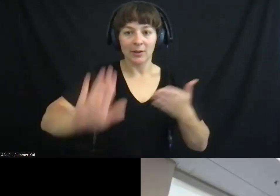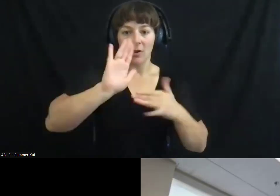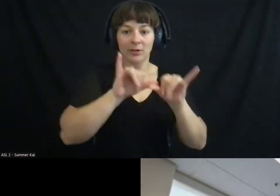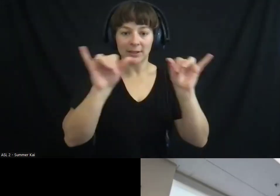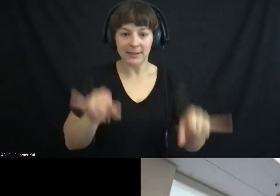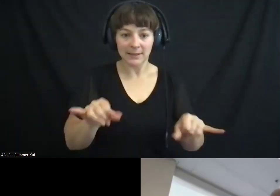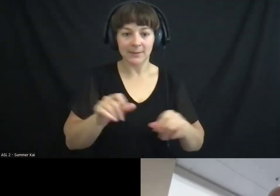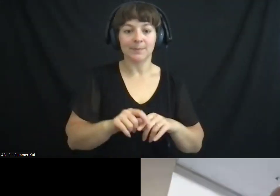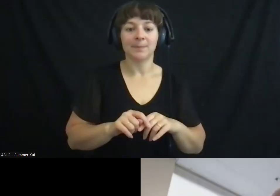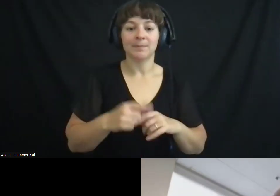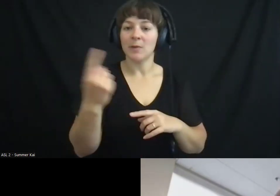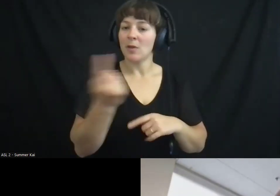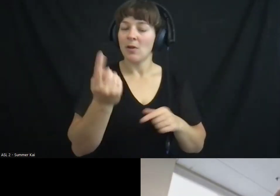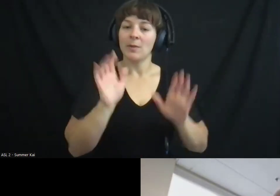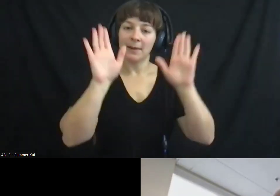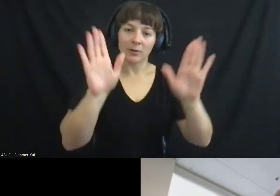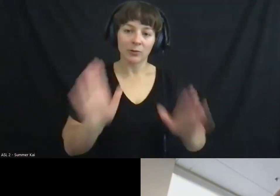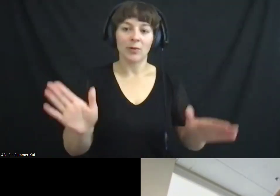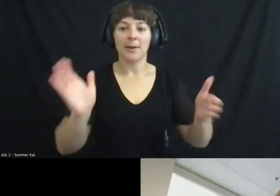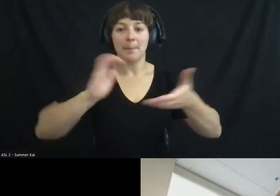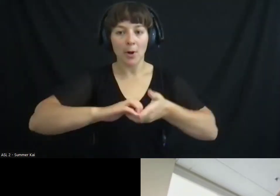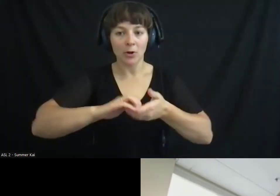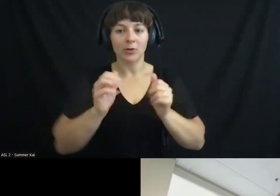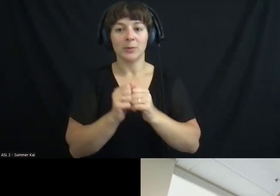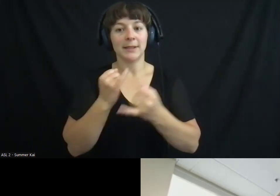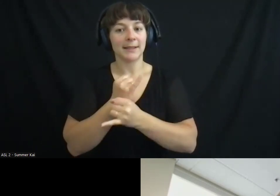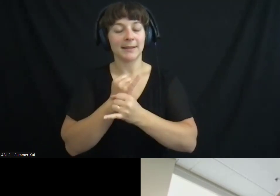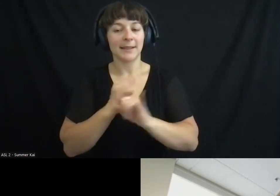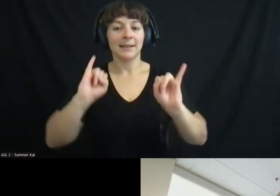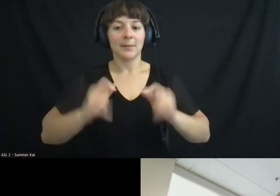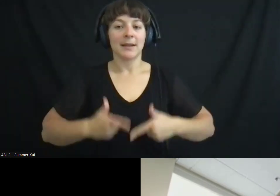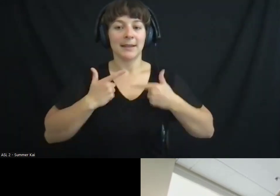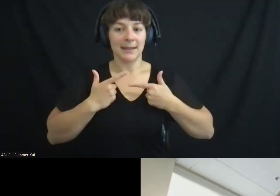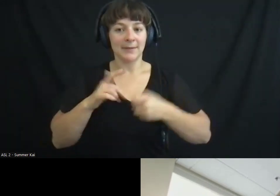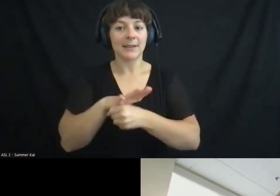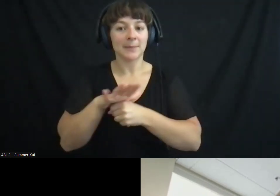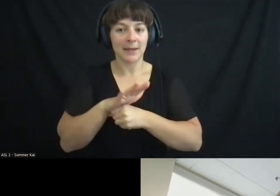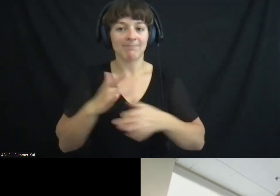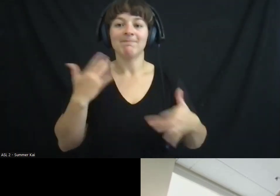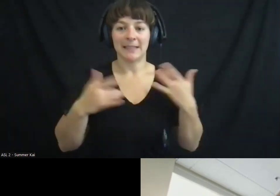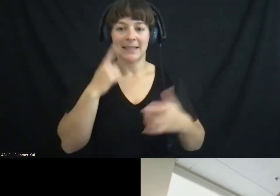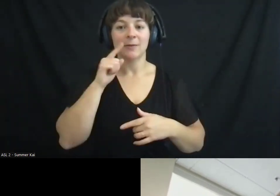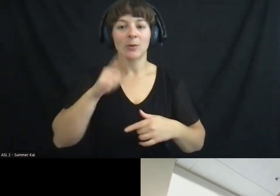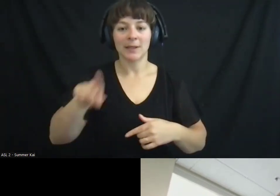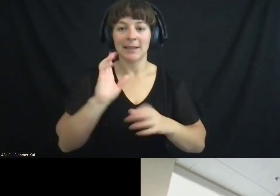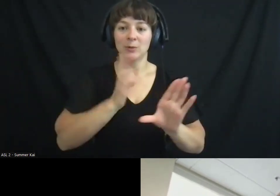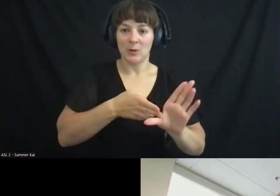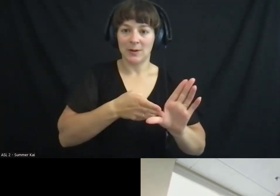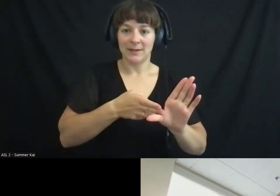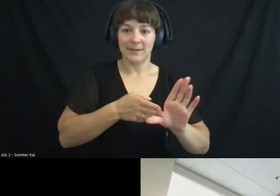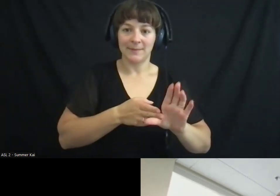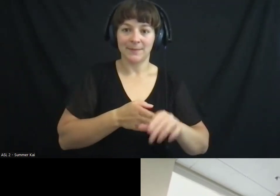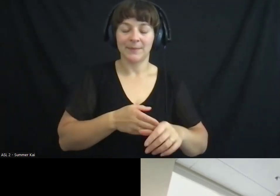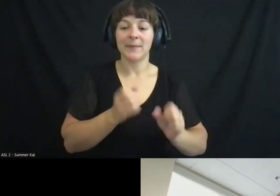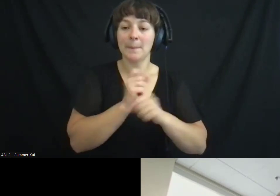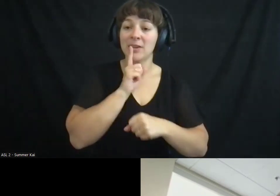always, been a great partner in the independent living space, and we're really excited to have her join us. And we'll make sure that she has